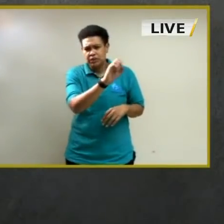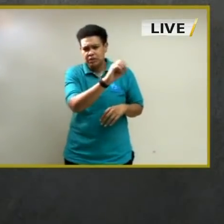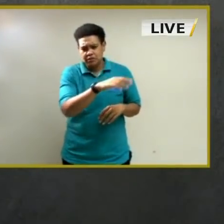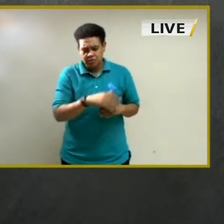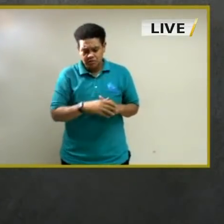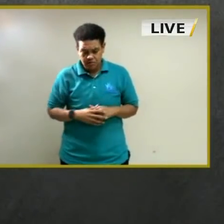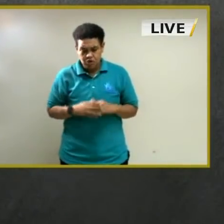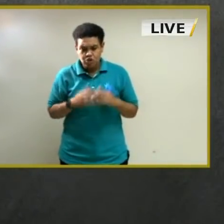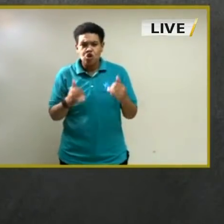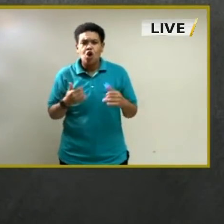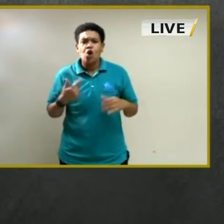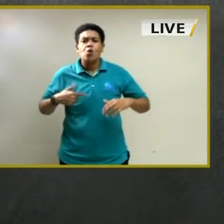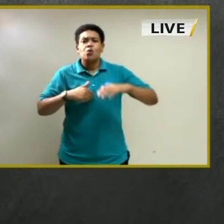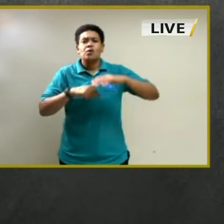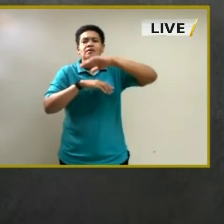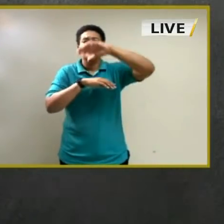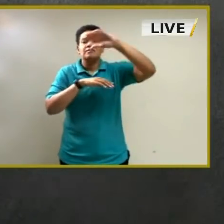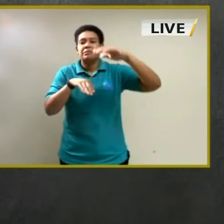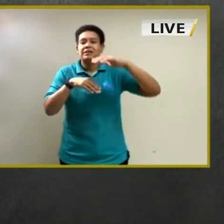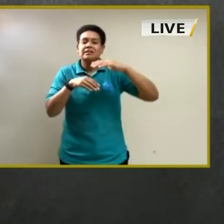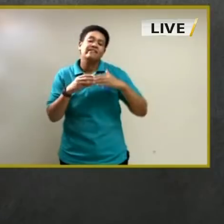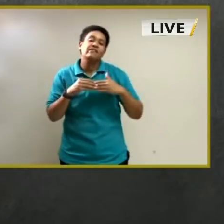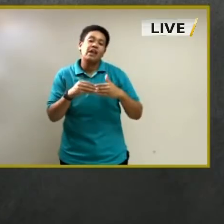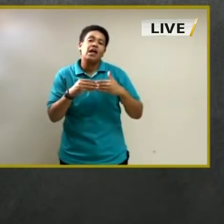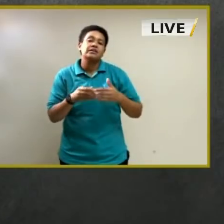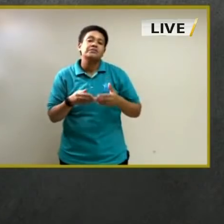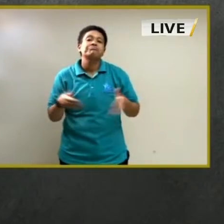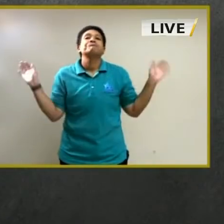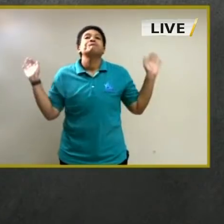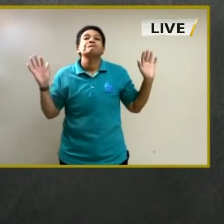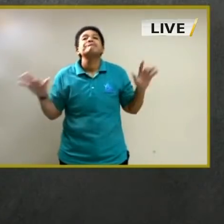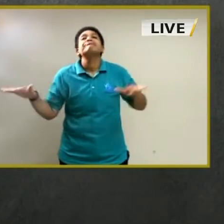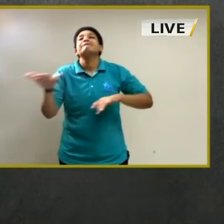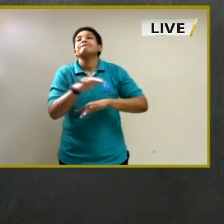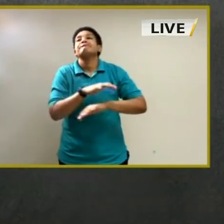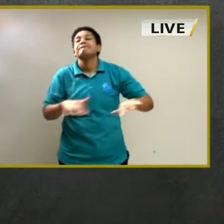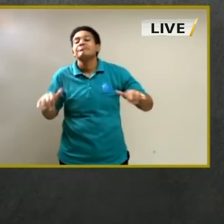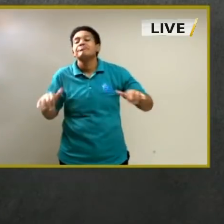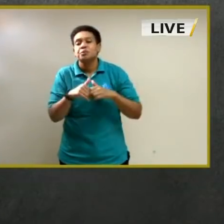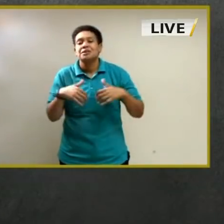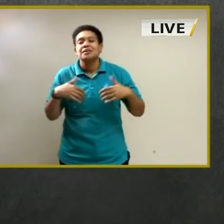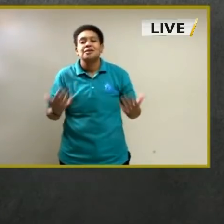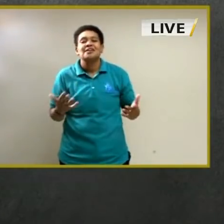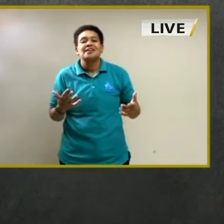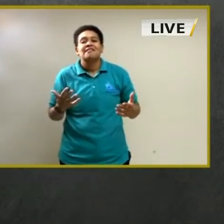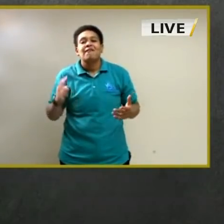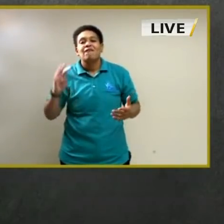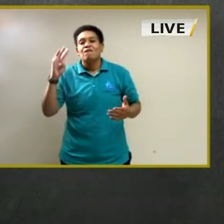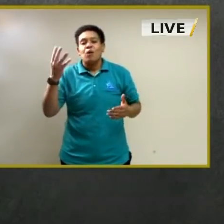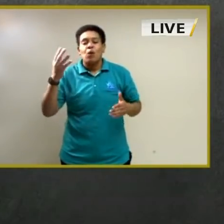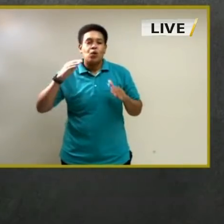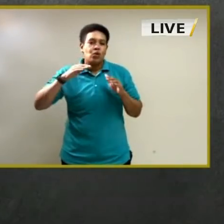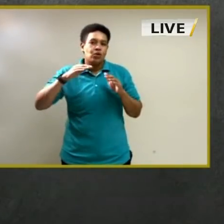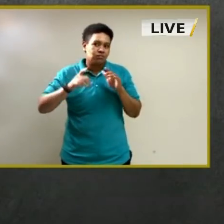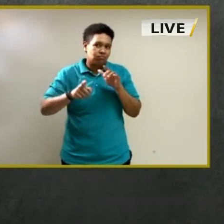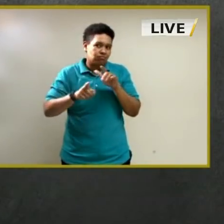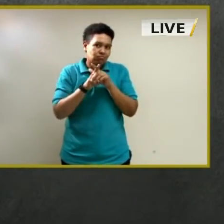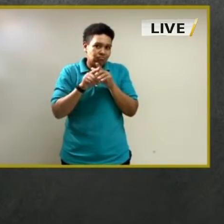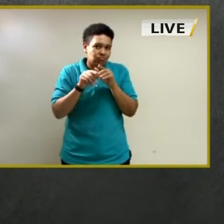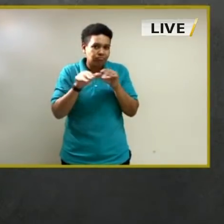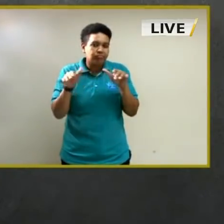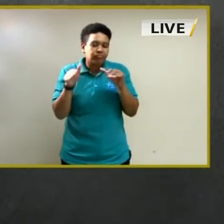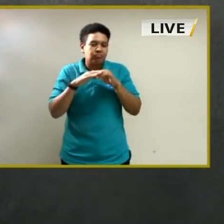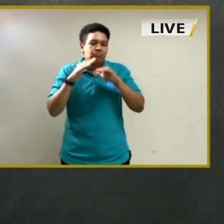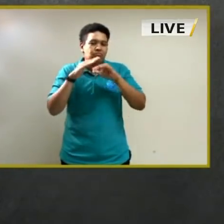Now that we've basically loosened the restrictions and with a fourth wave on the horizon, what are the